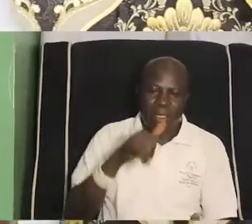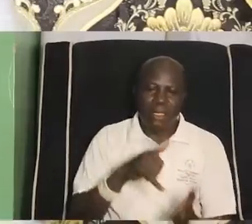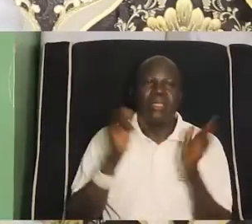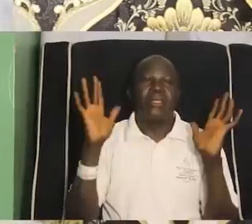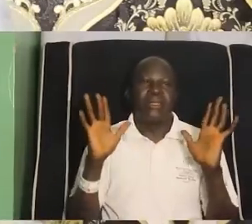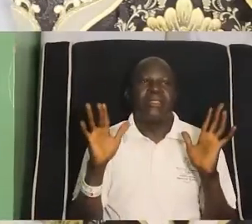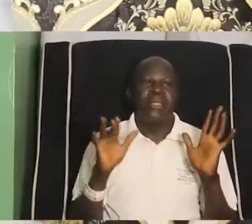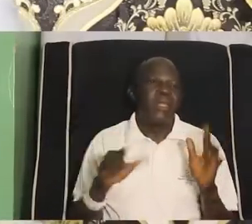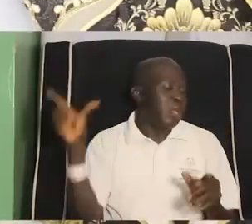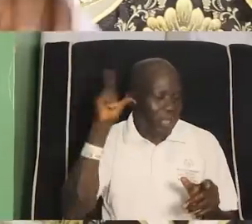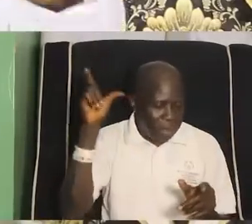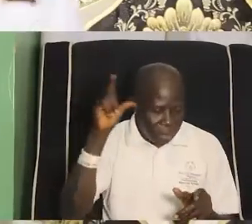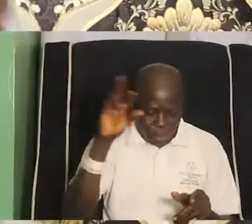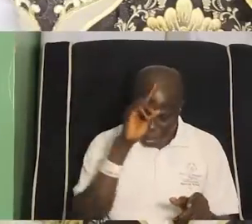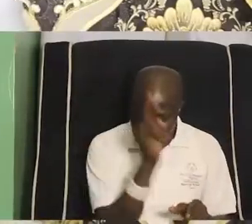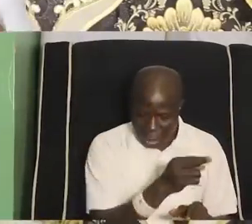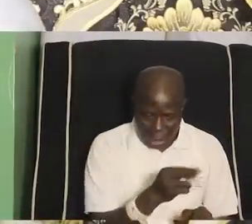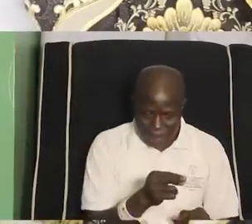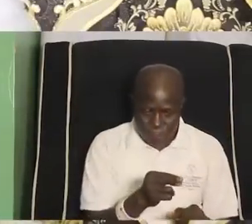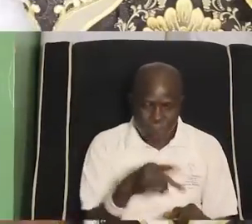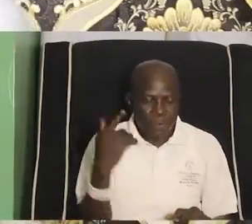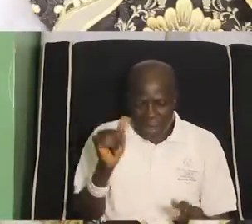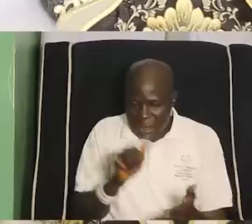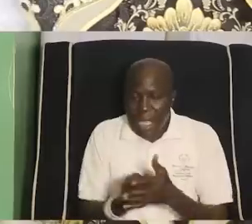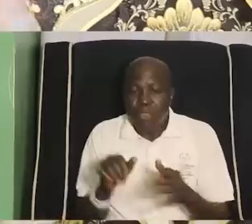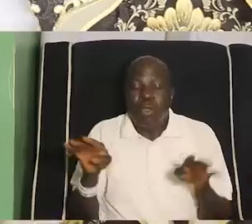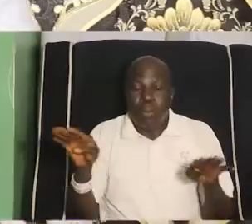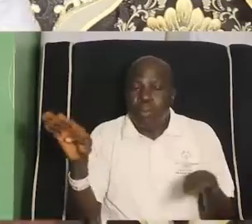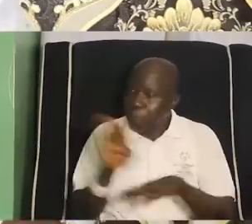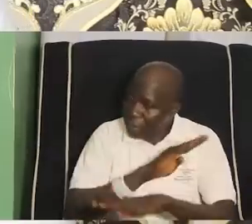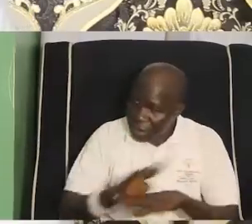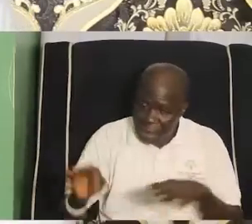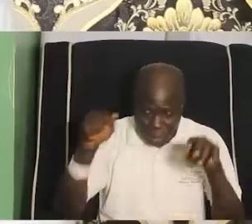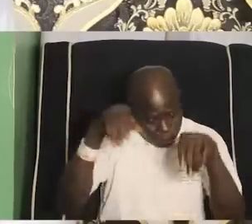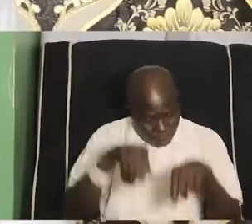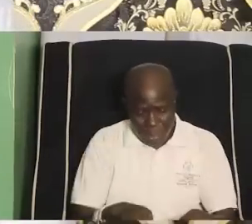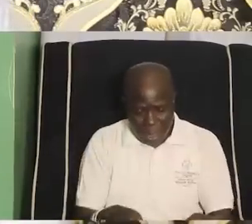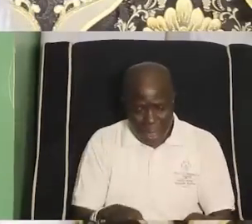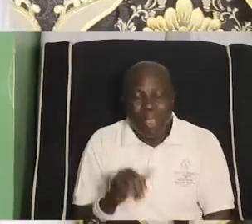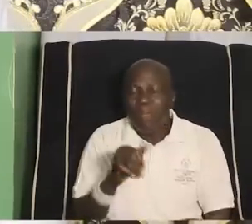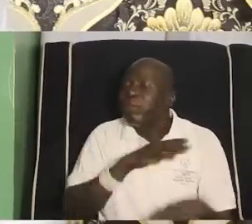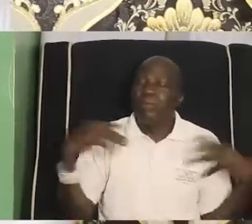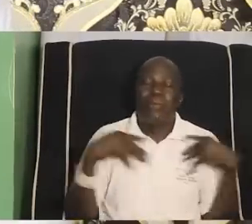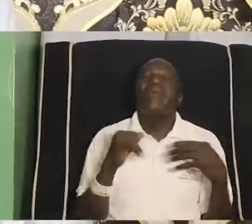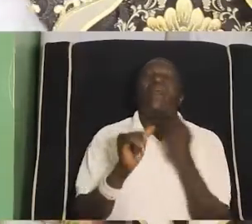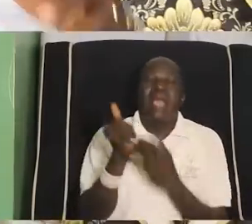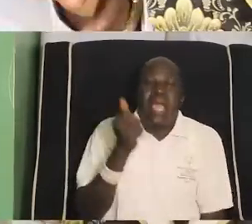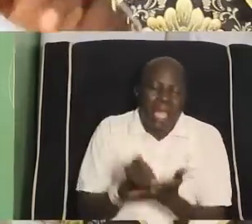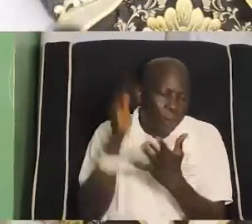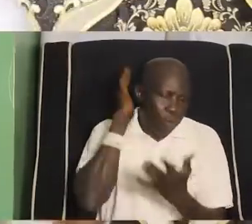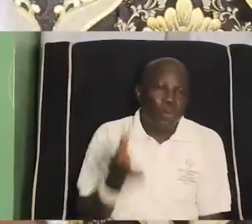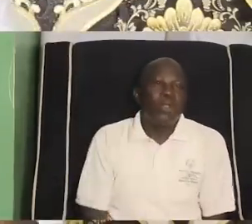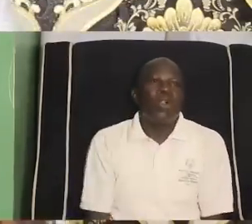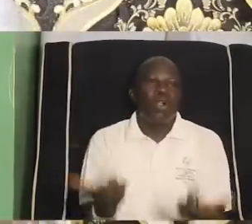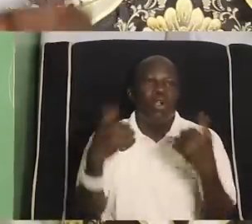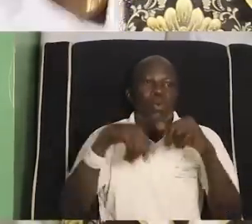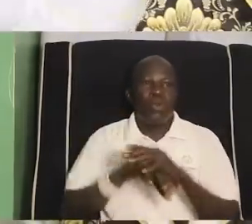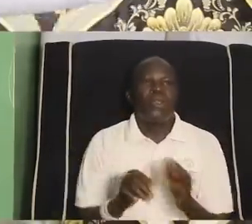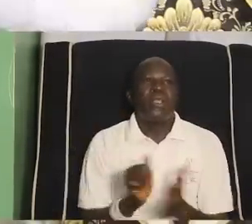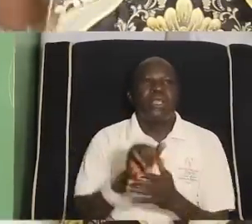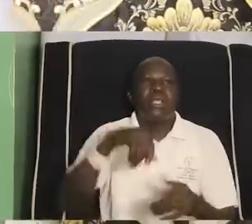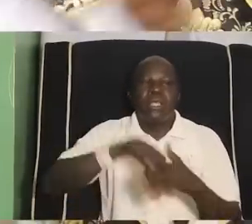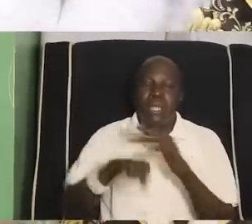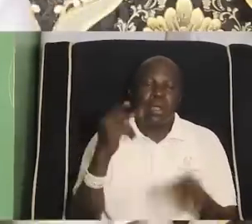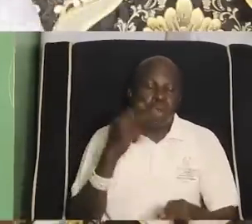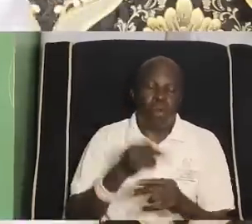no. Baby, sir, he said, don't want to do that. That your business that you want to do. Mabel, what are you going to do? He said, you had to